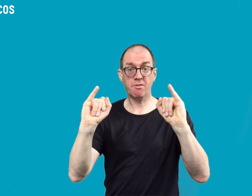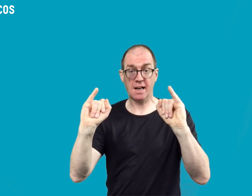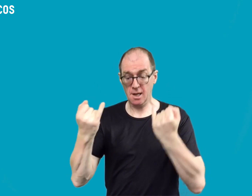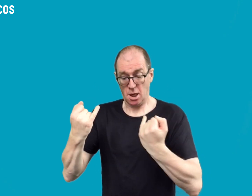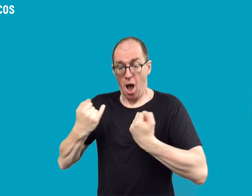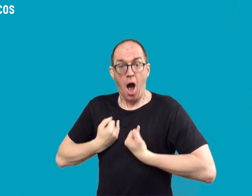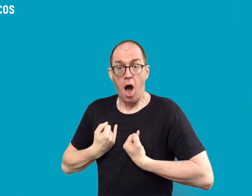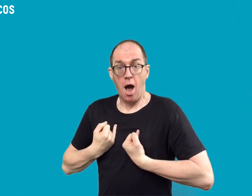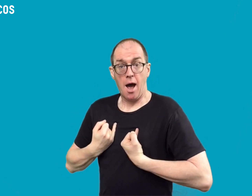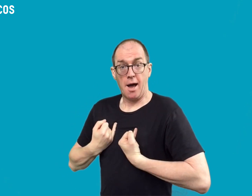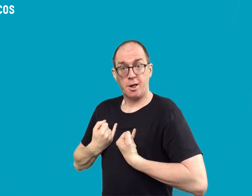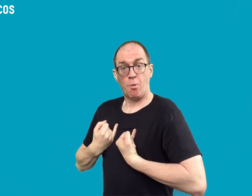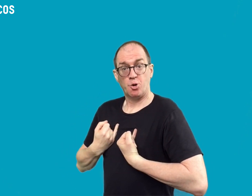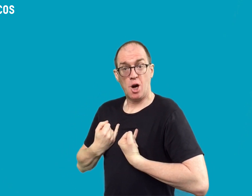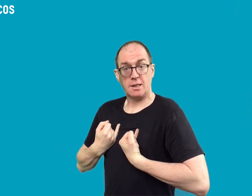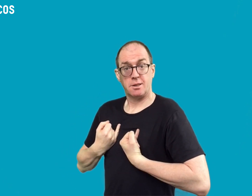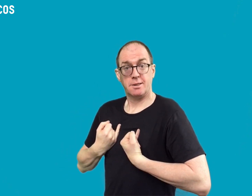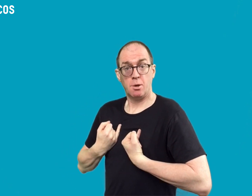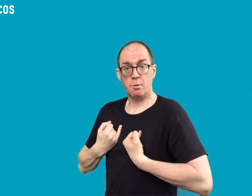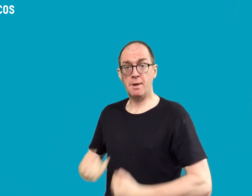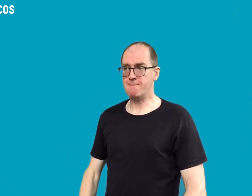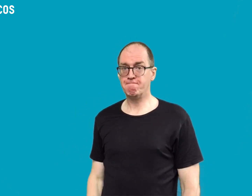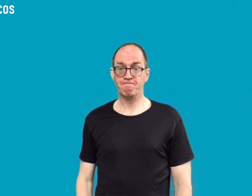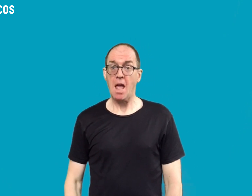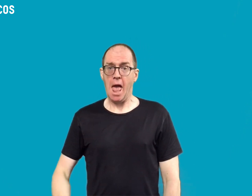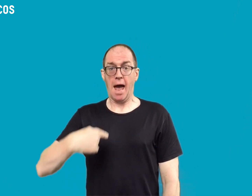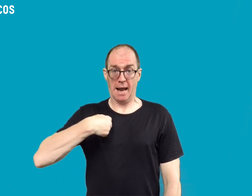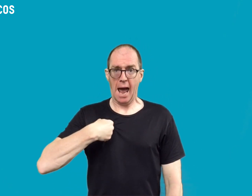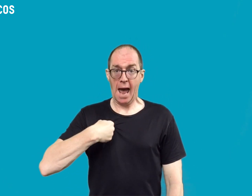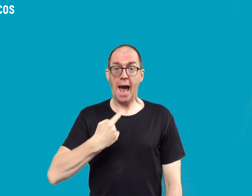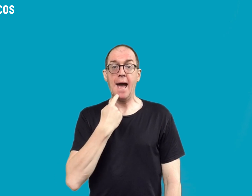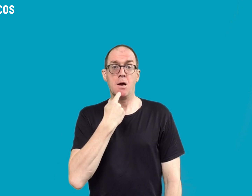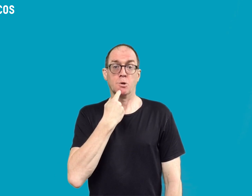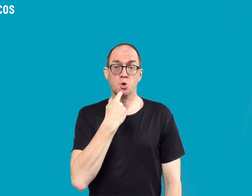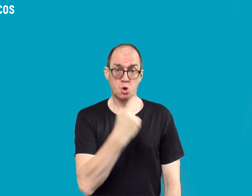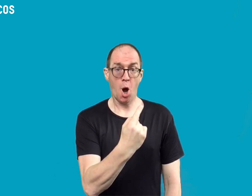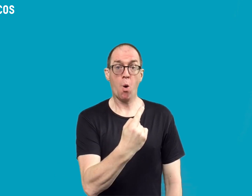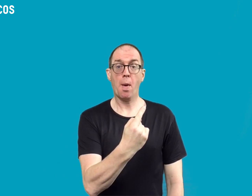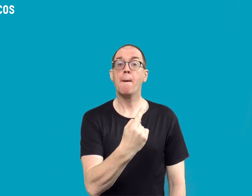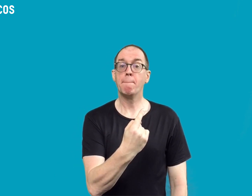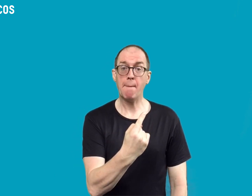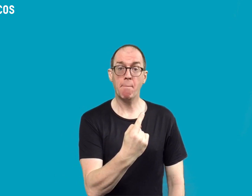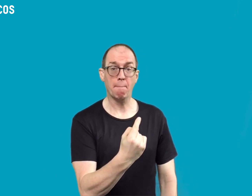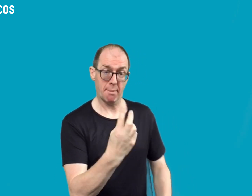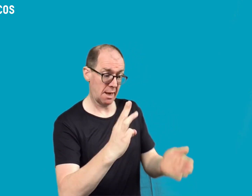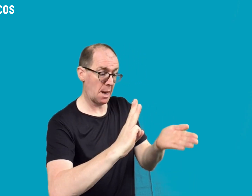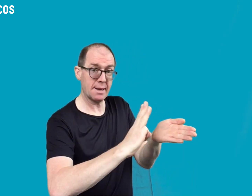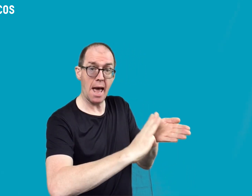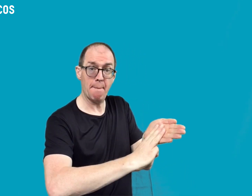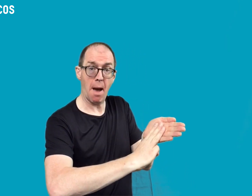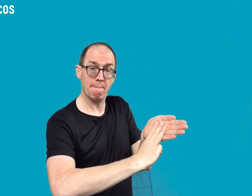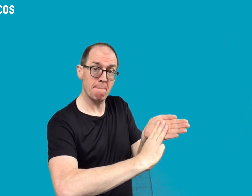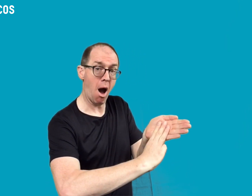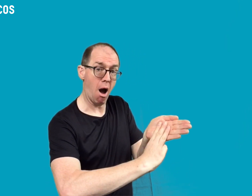That's my little finger. And it go on your chest. Said it was me. And I told my mum. That's